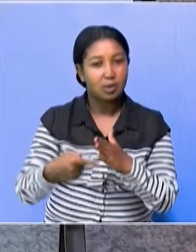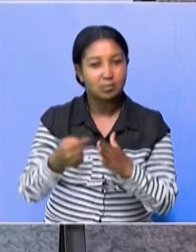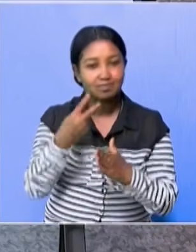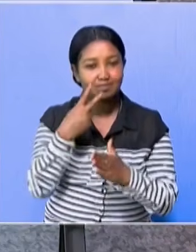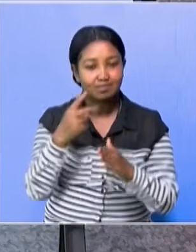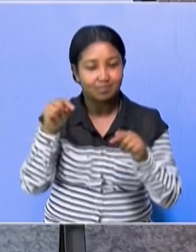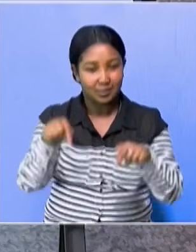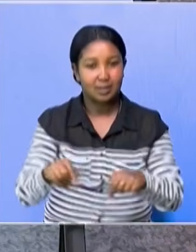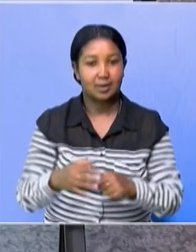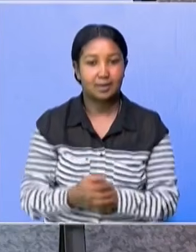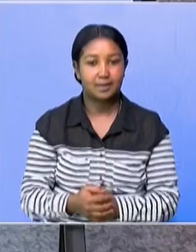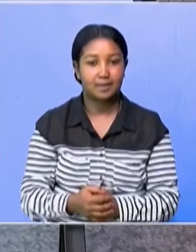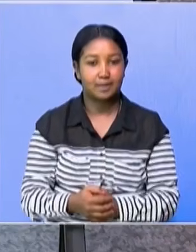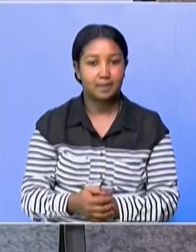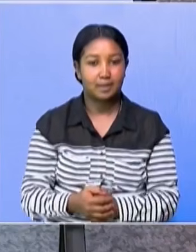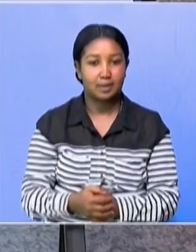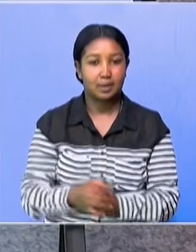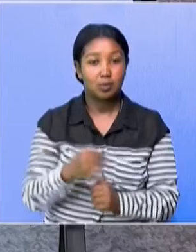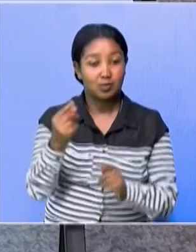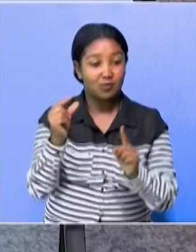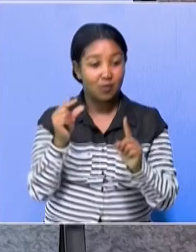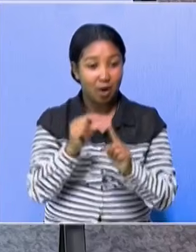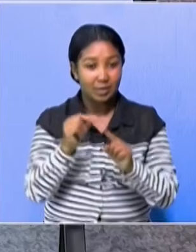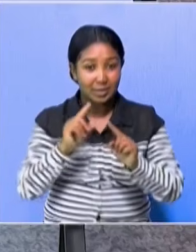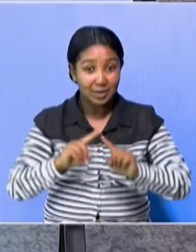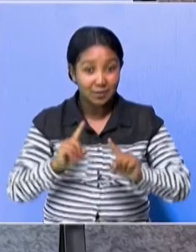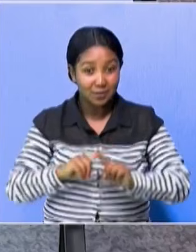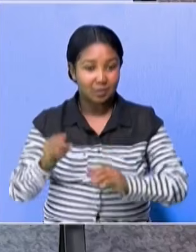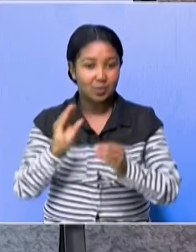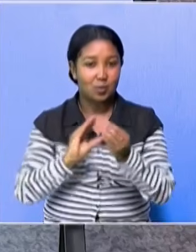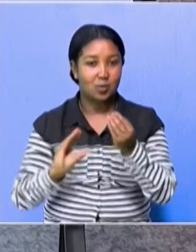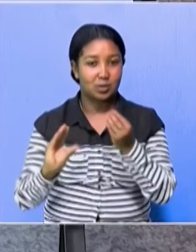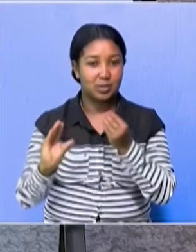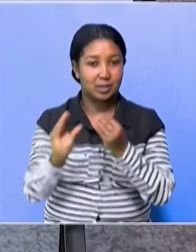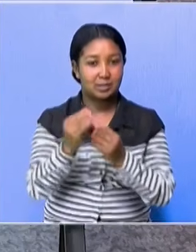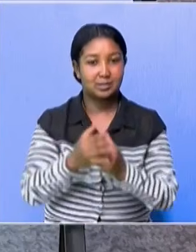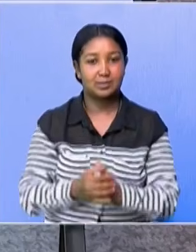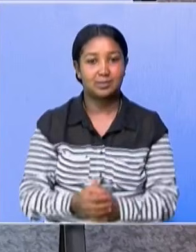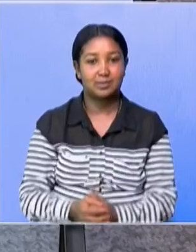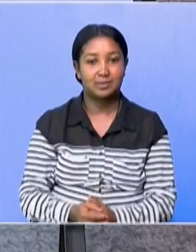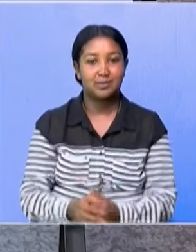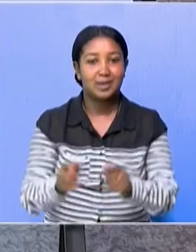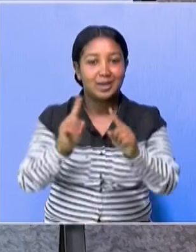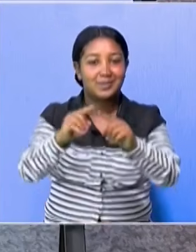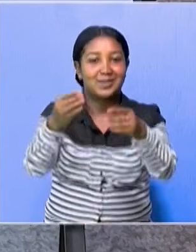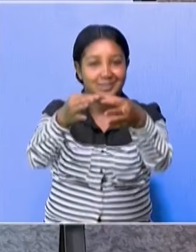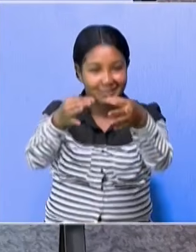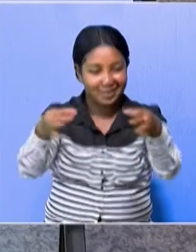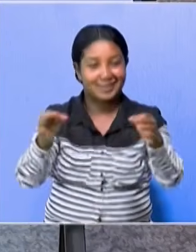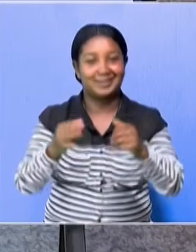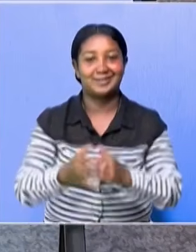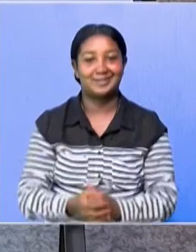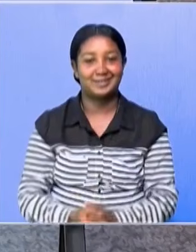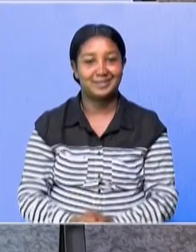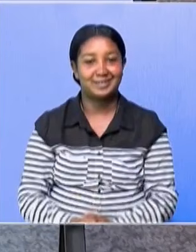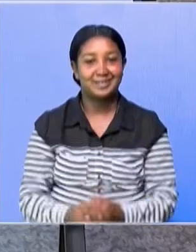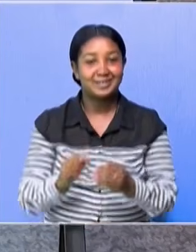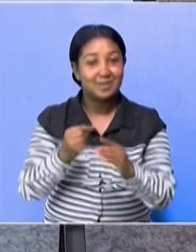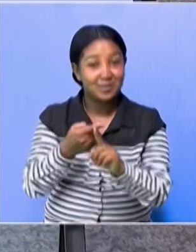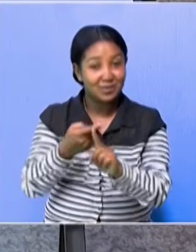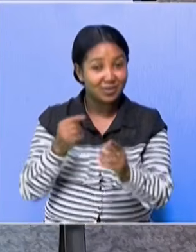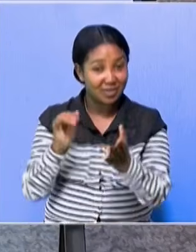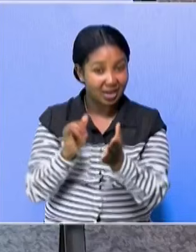see for today. Using the vocabularies in different contexts. Yeah, in different sentences. So before